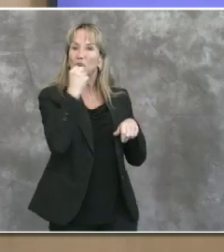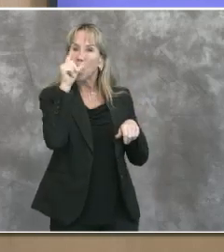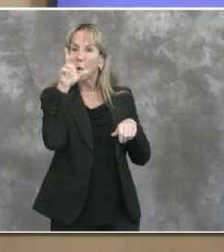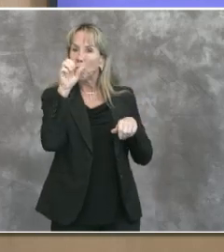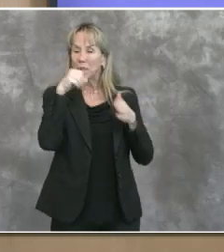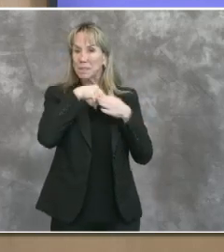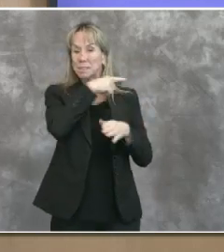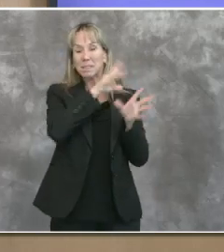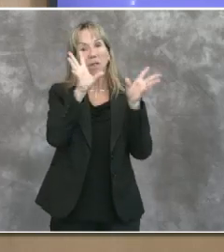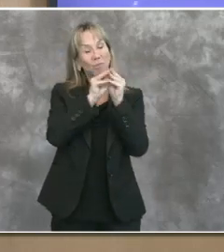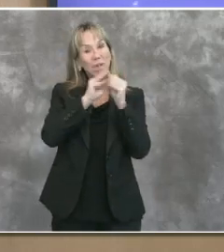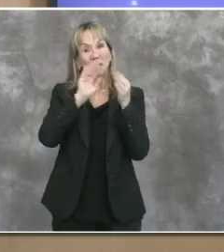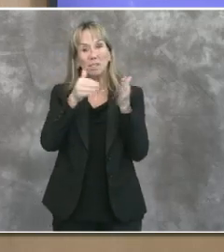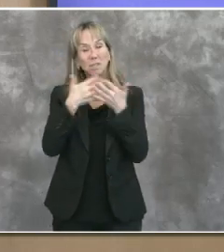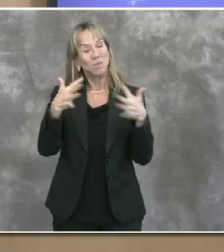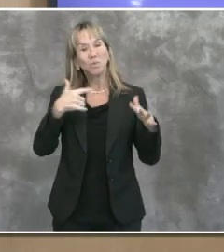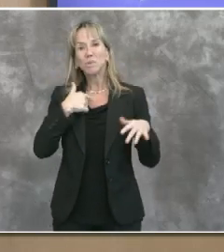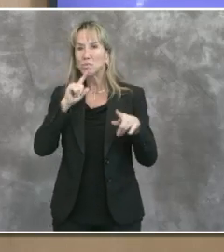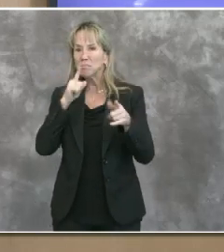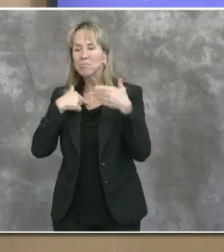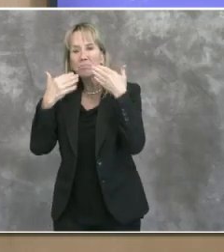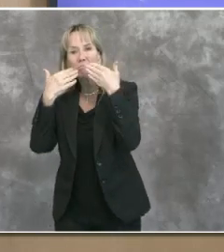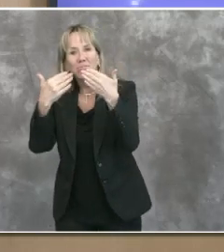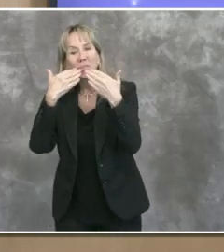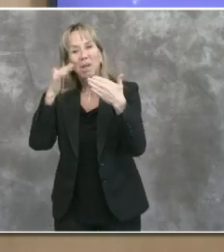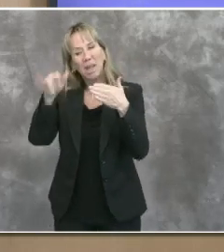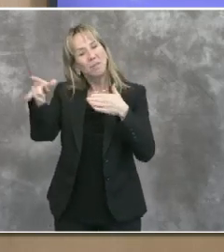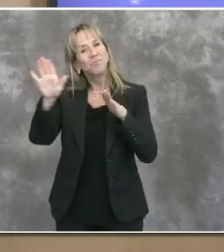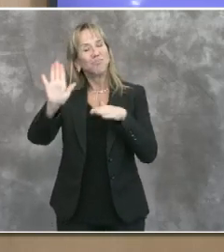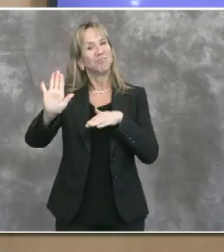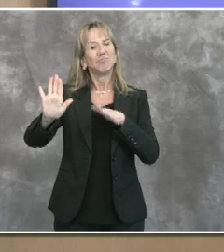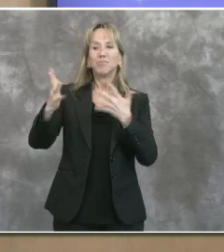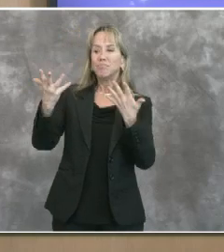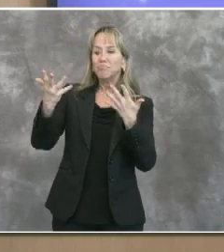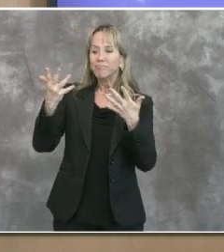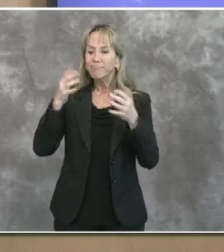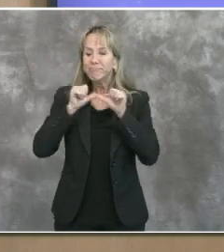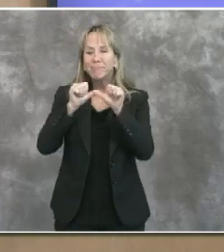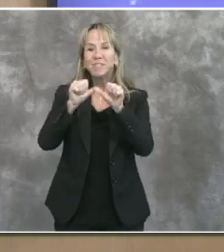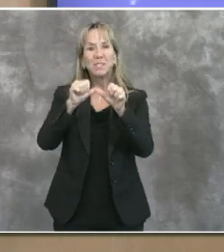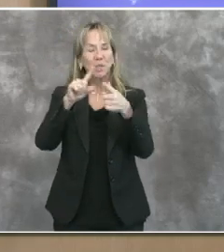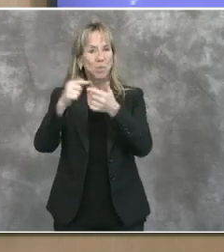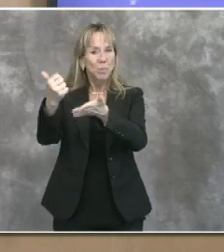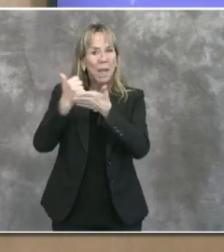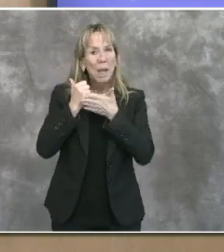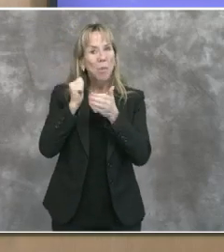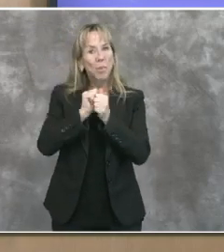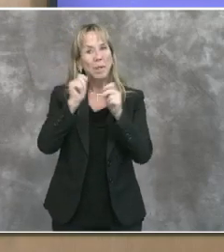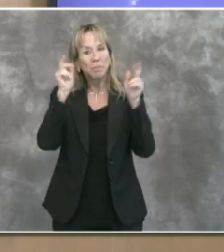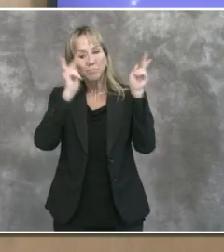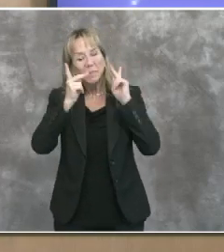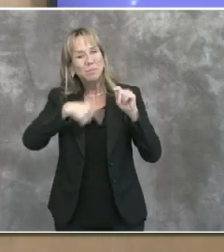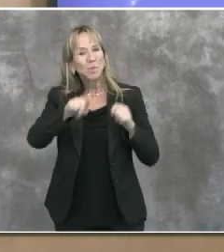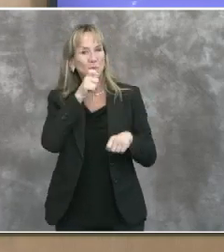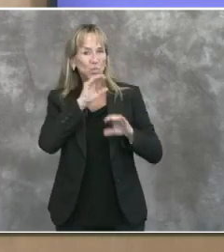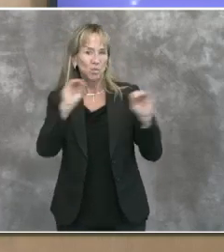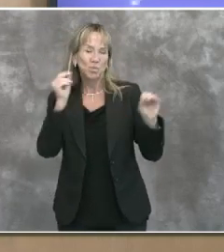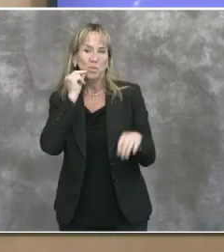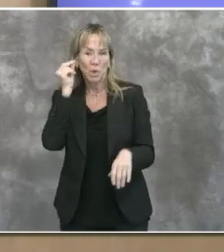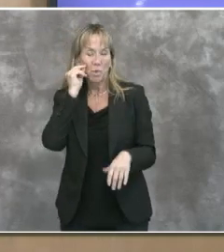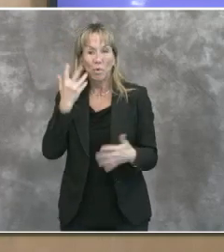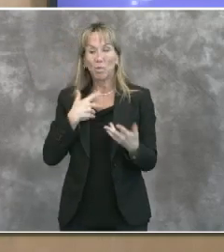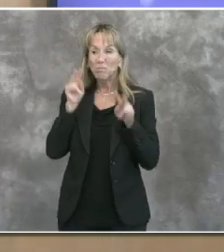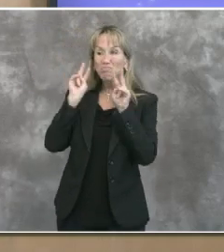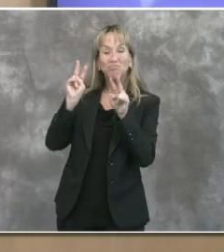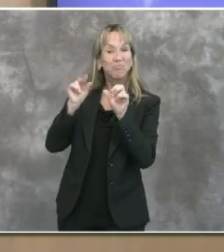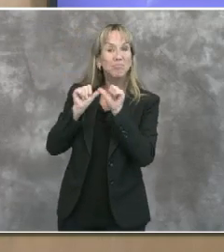so to the Lucky Duck Foundation, we appreciate their commitment and their continued efforts around issues of homeless, and we look forward to continuing to work with them.